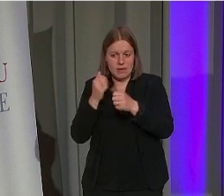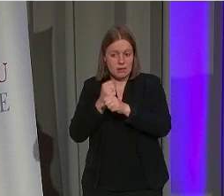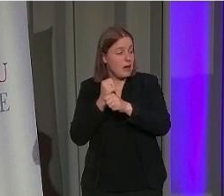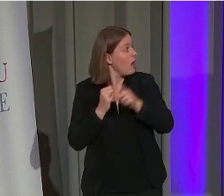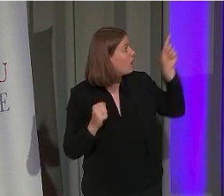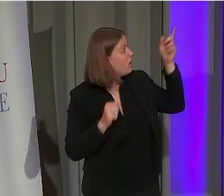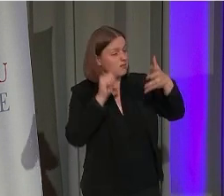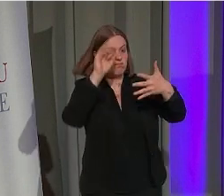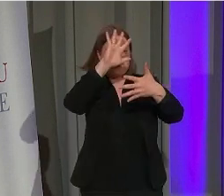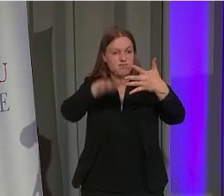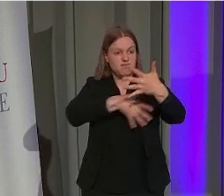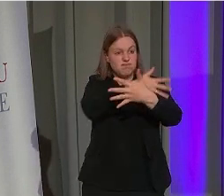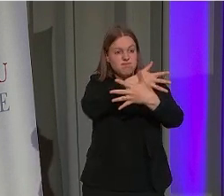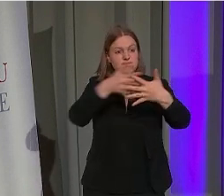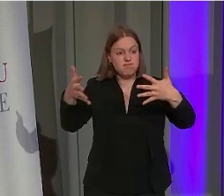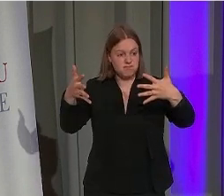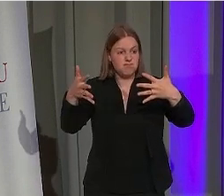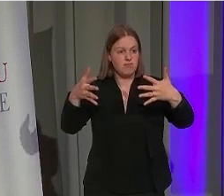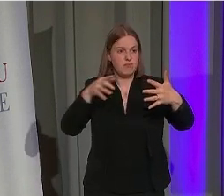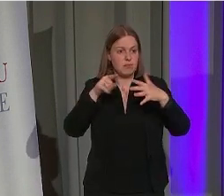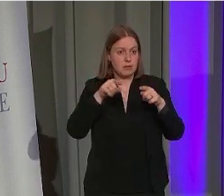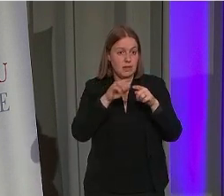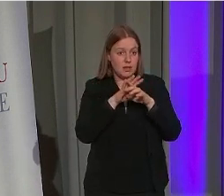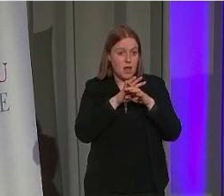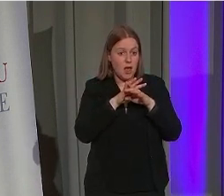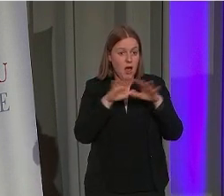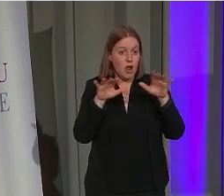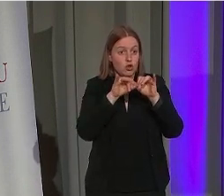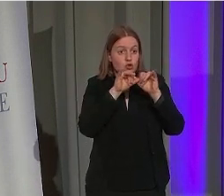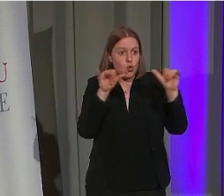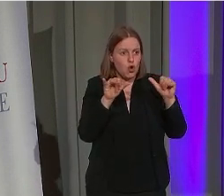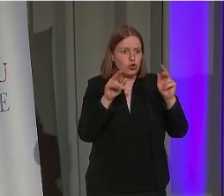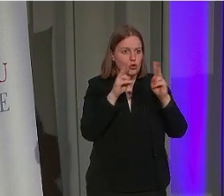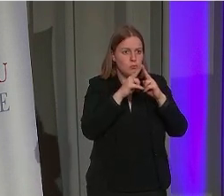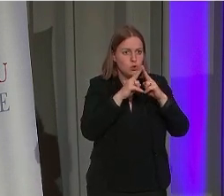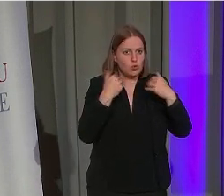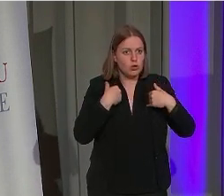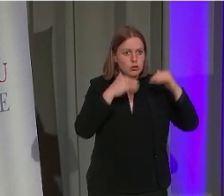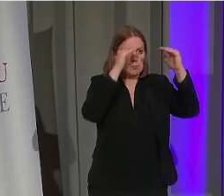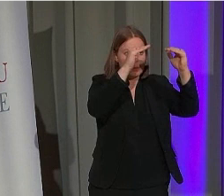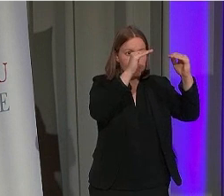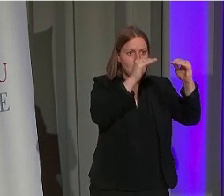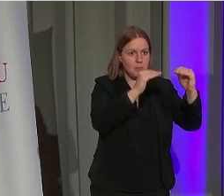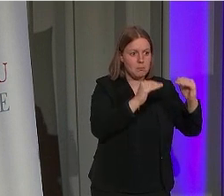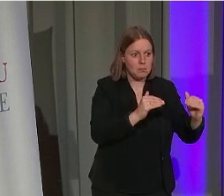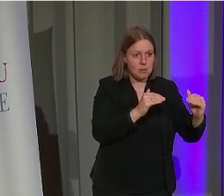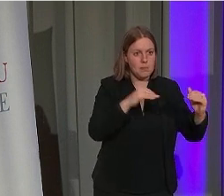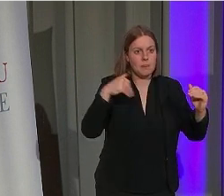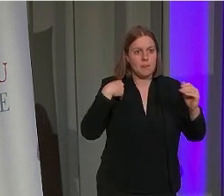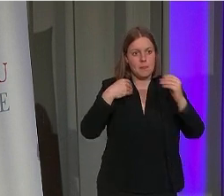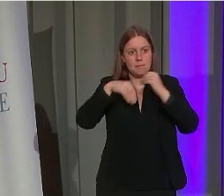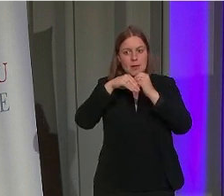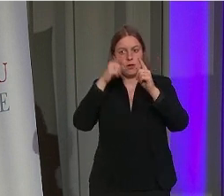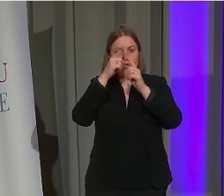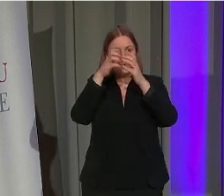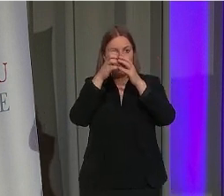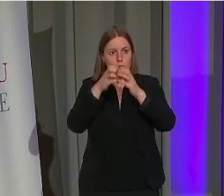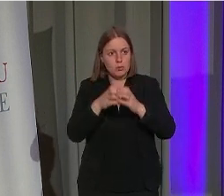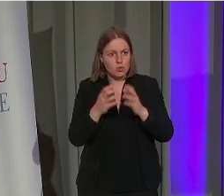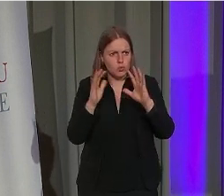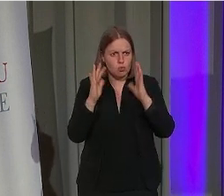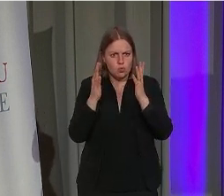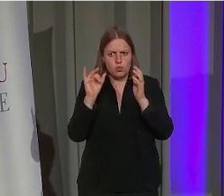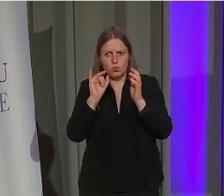also involved in the project. They set up this matrix looking into the